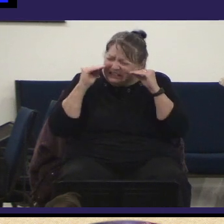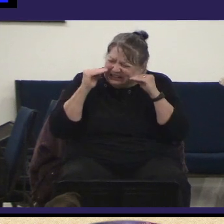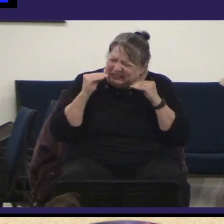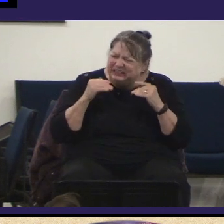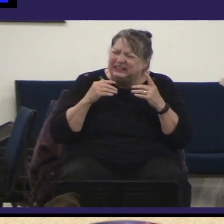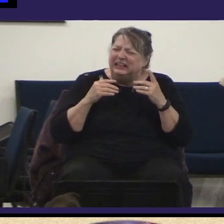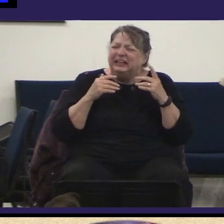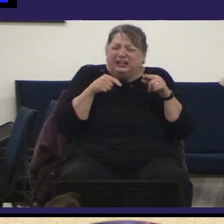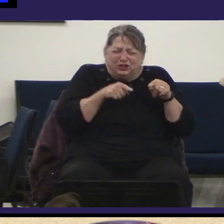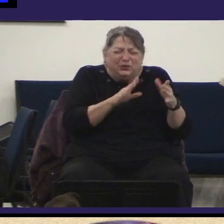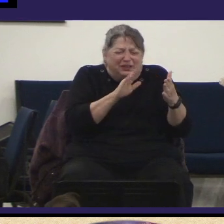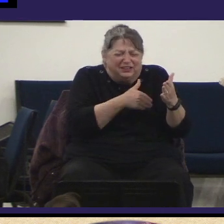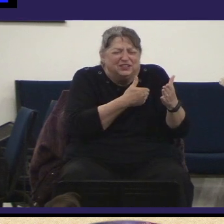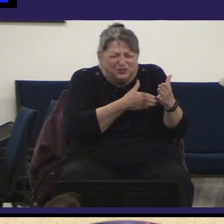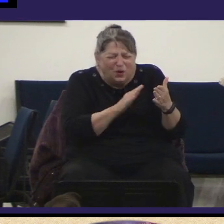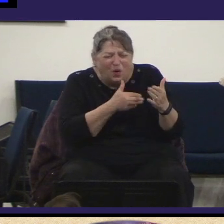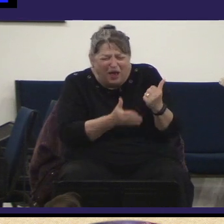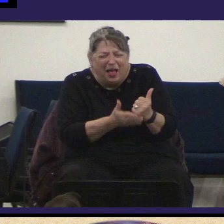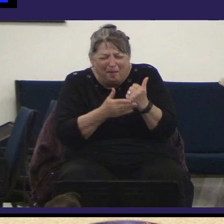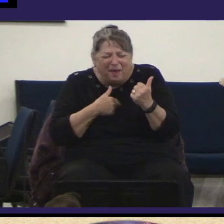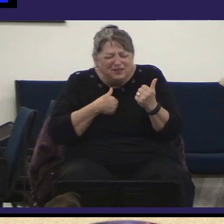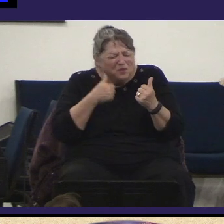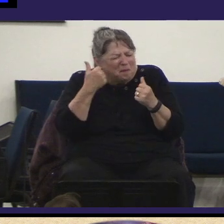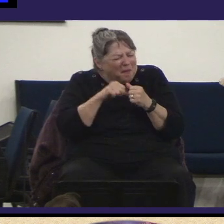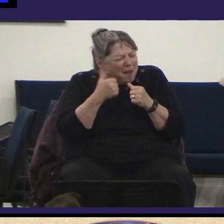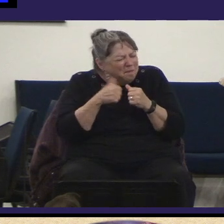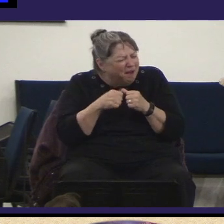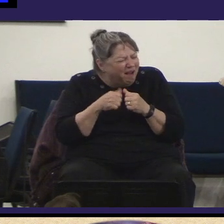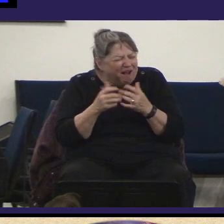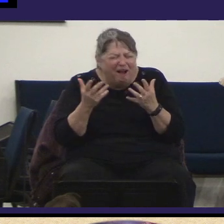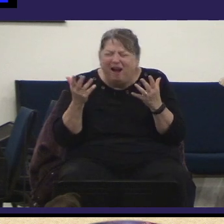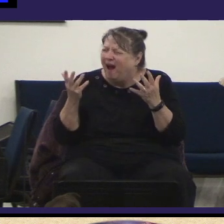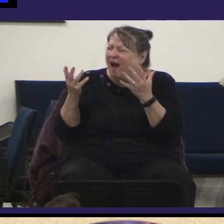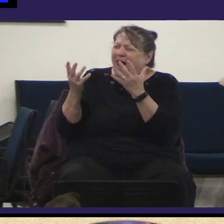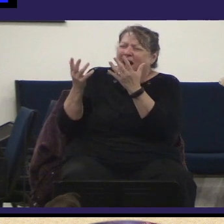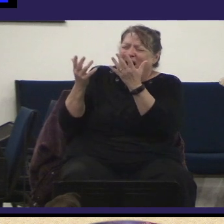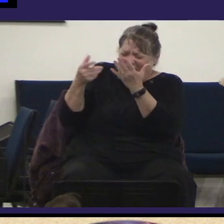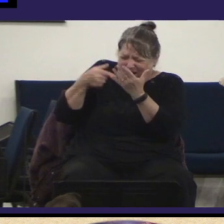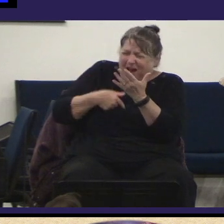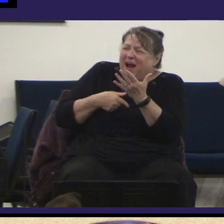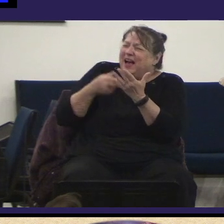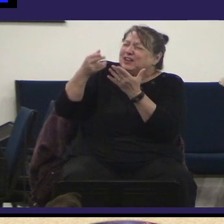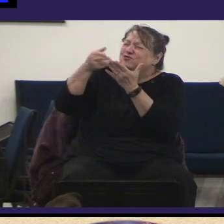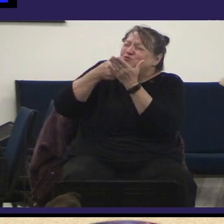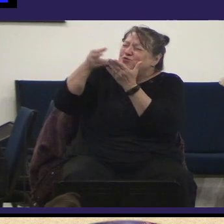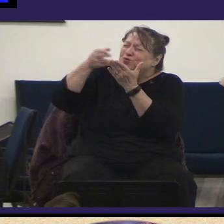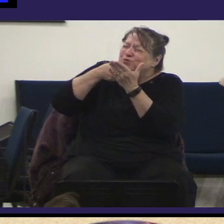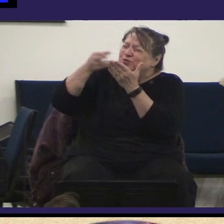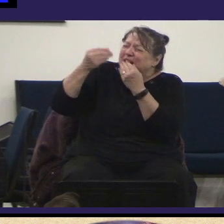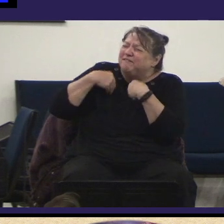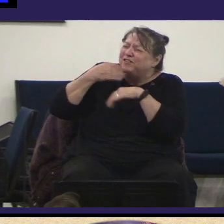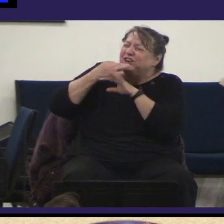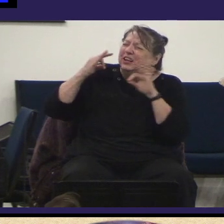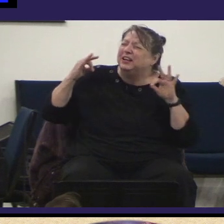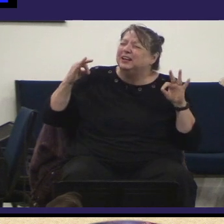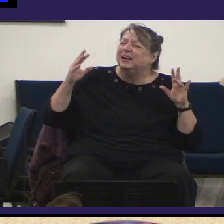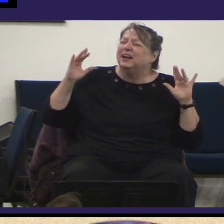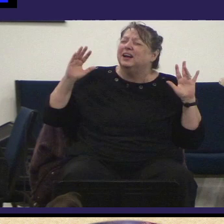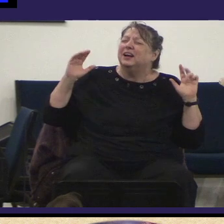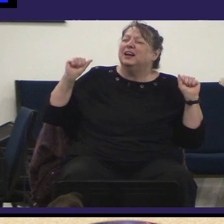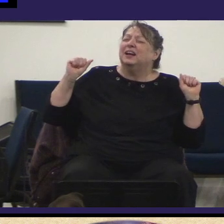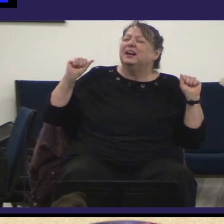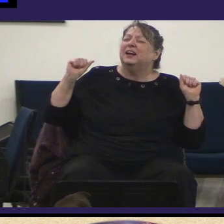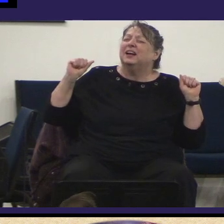songs, Holy Spirit, remind us of these scriptures. Remind us of these truths. Truth sets free. Even as we